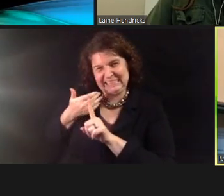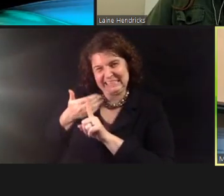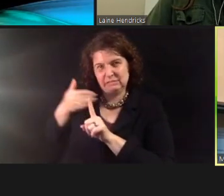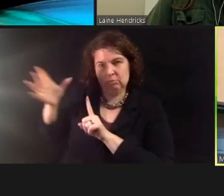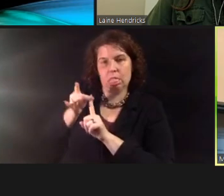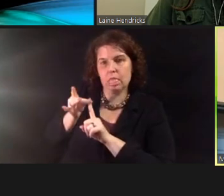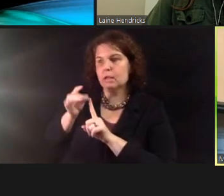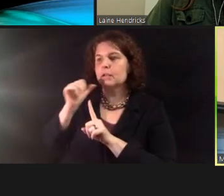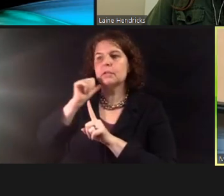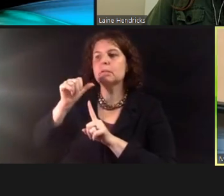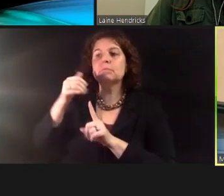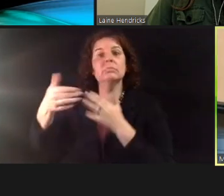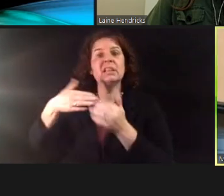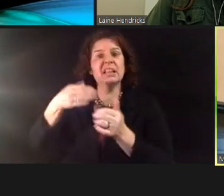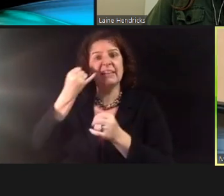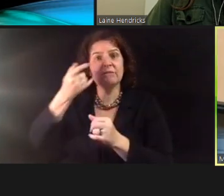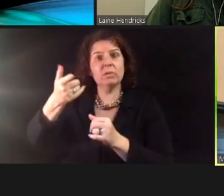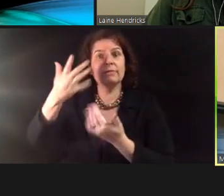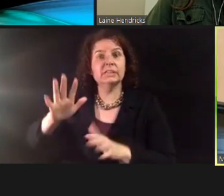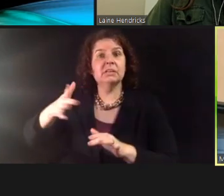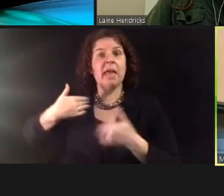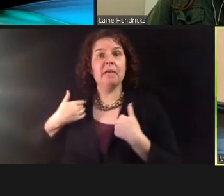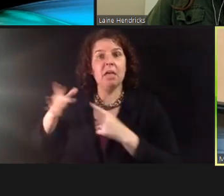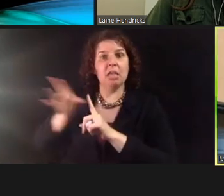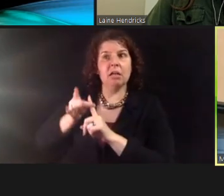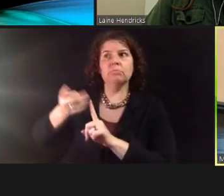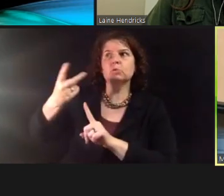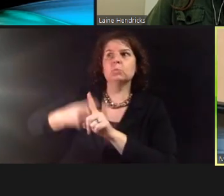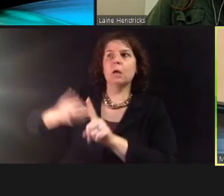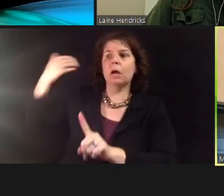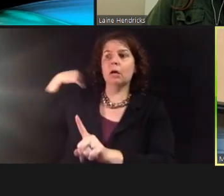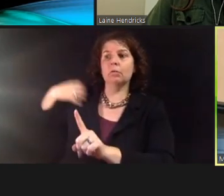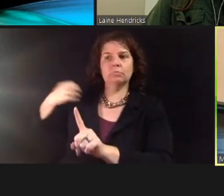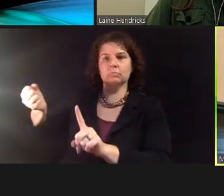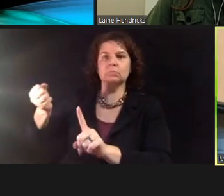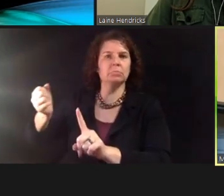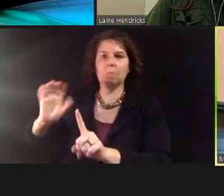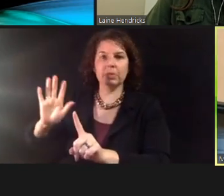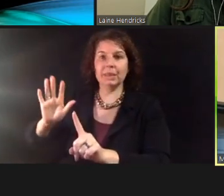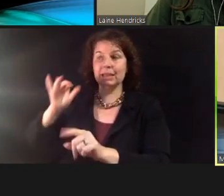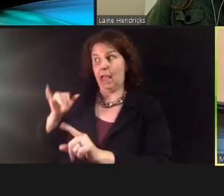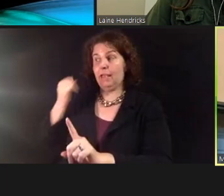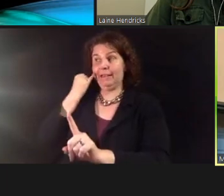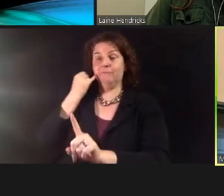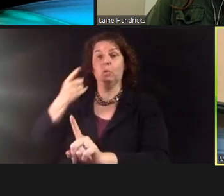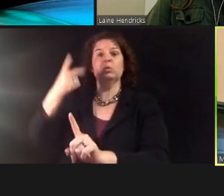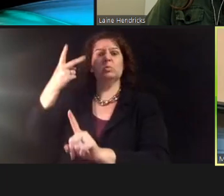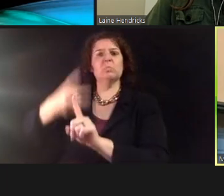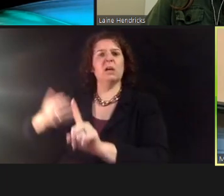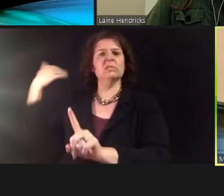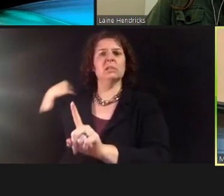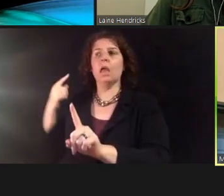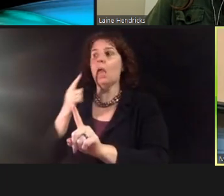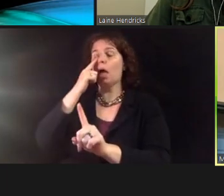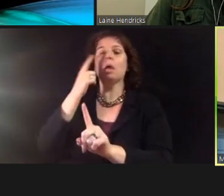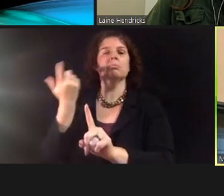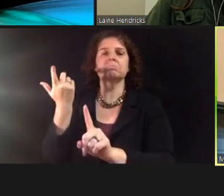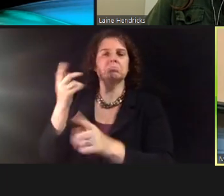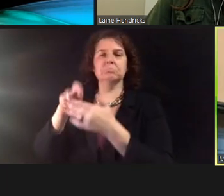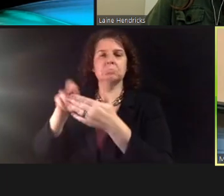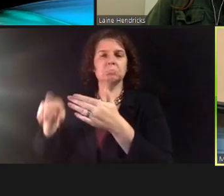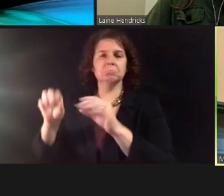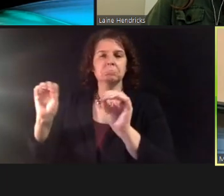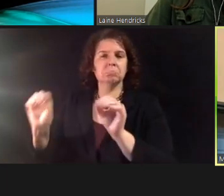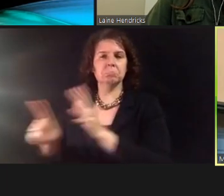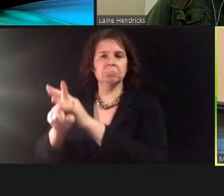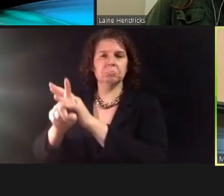ago. You're not. That test isn't going to tell us a lot about that. That would be a different type of test, and that would be an antibody test